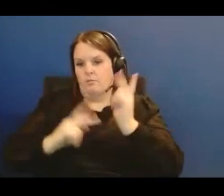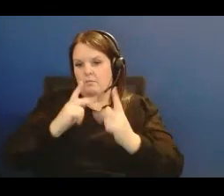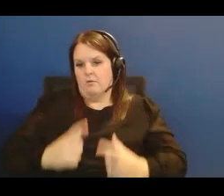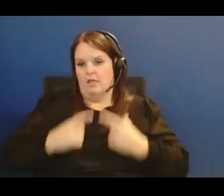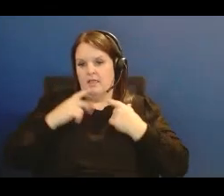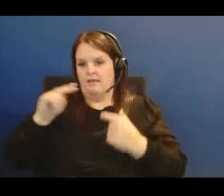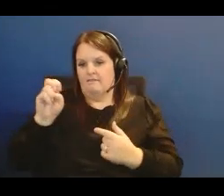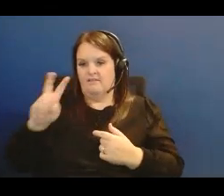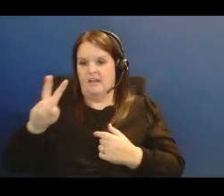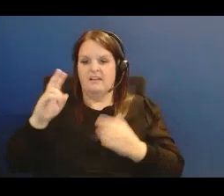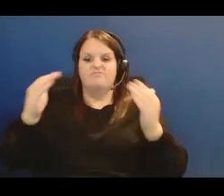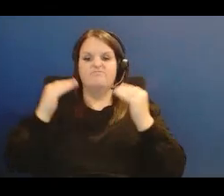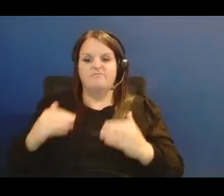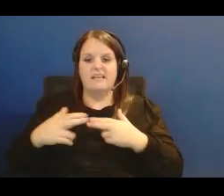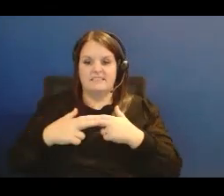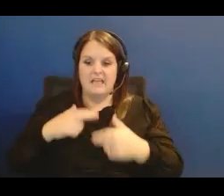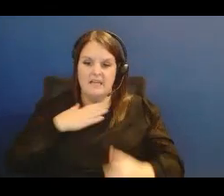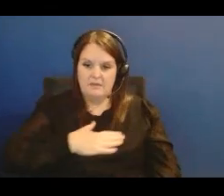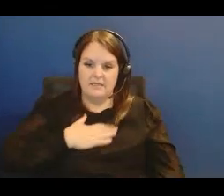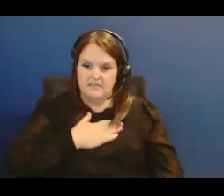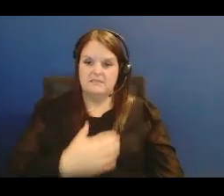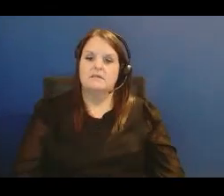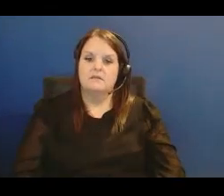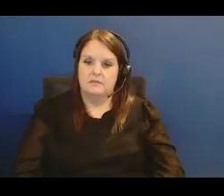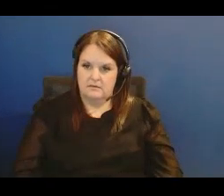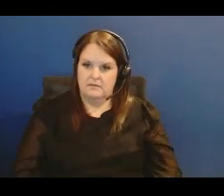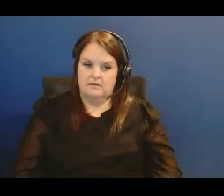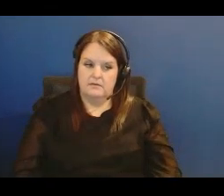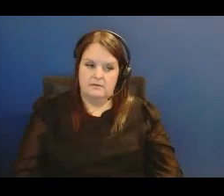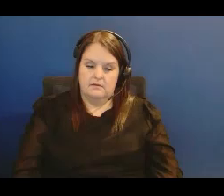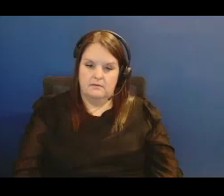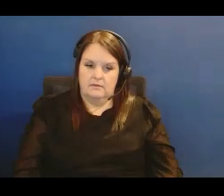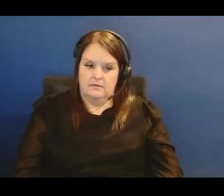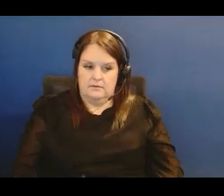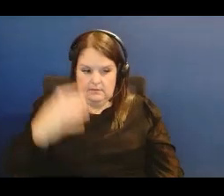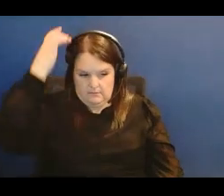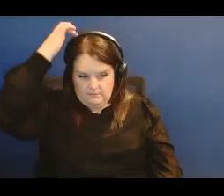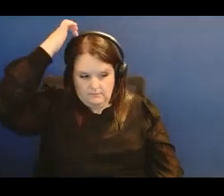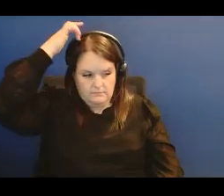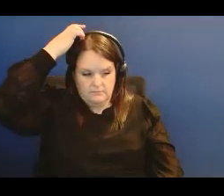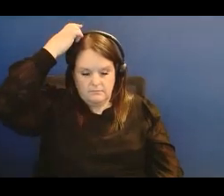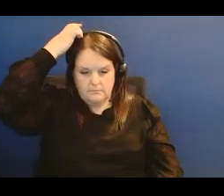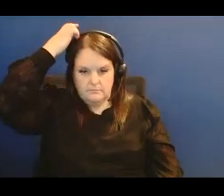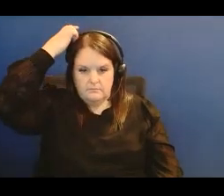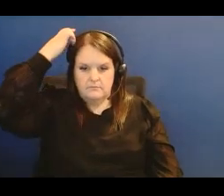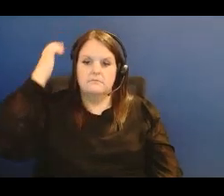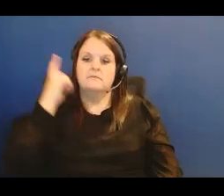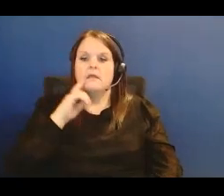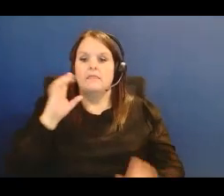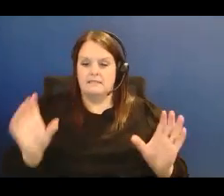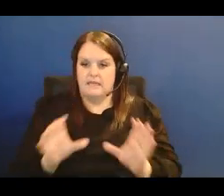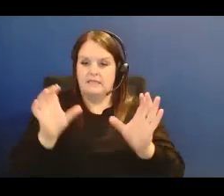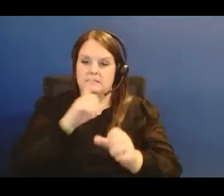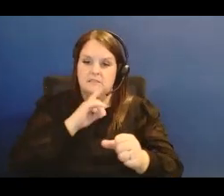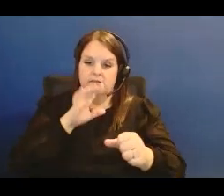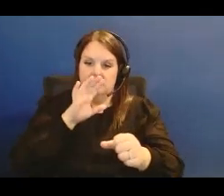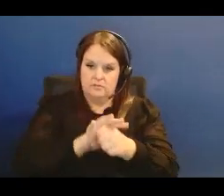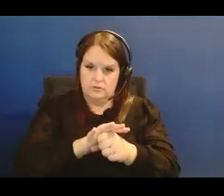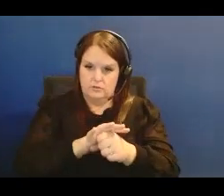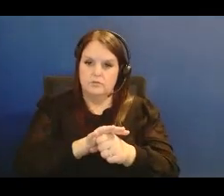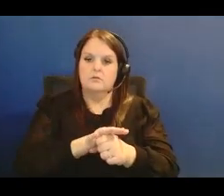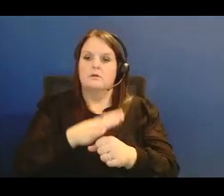Next slide, please. These activities ensure that my work